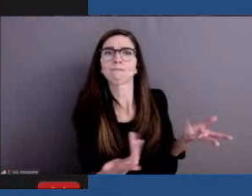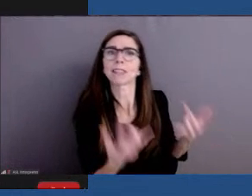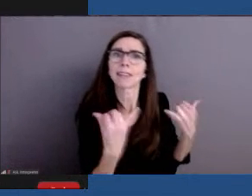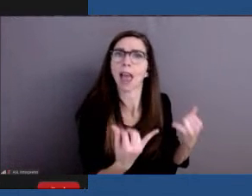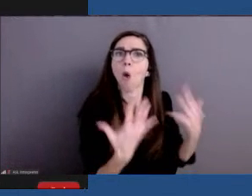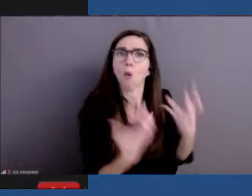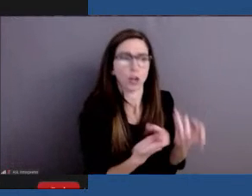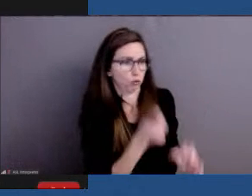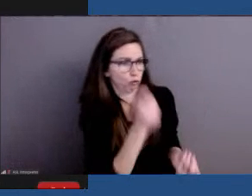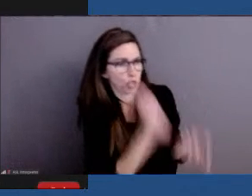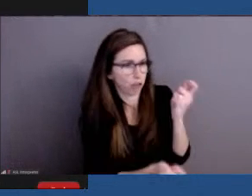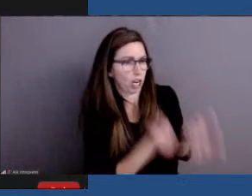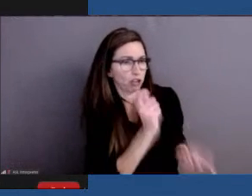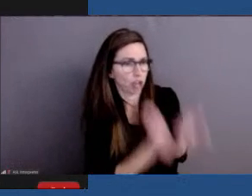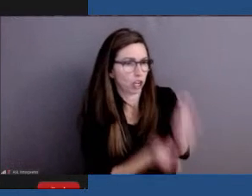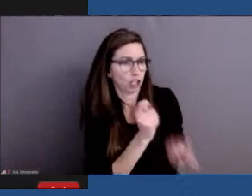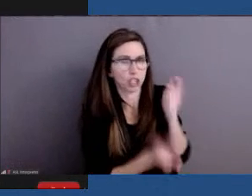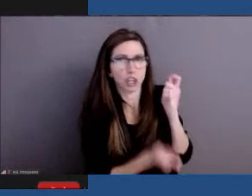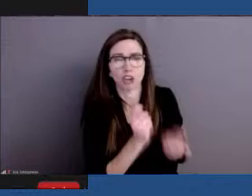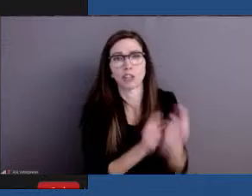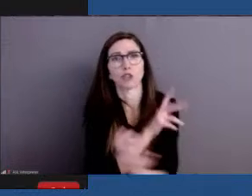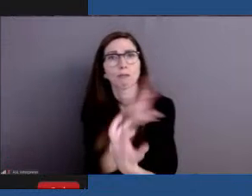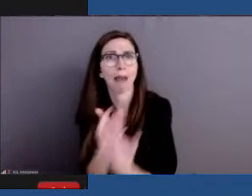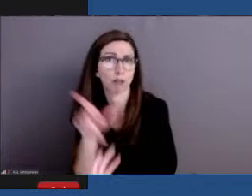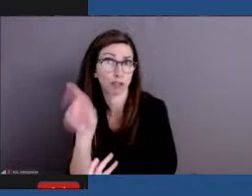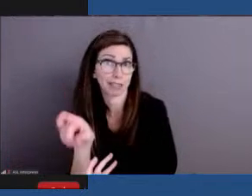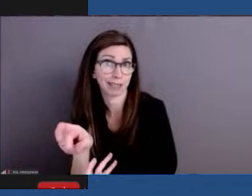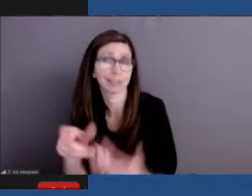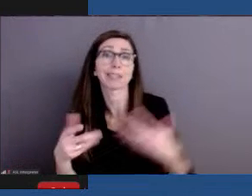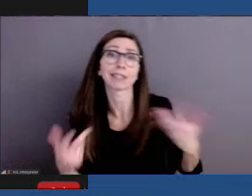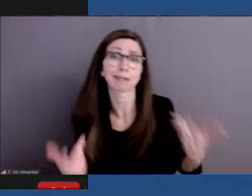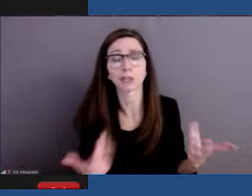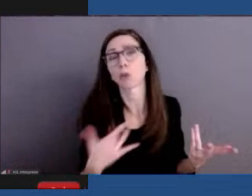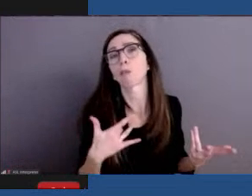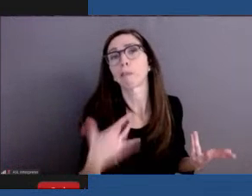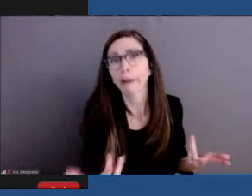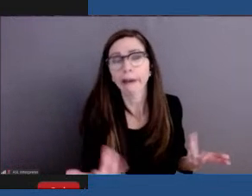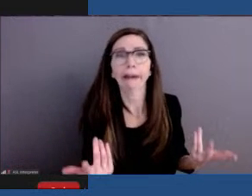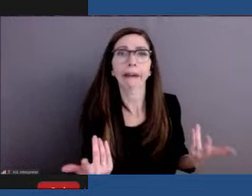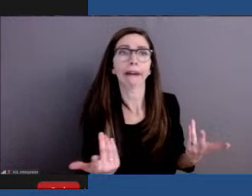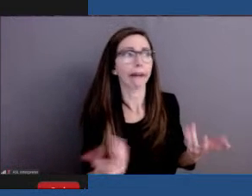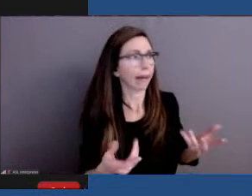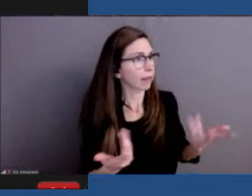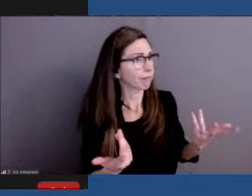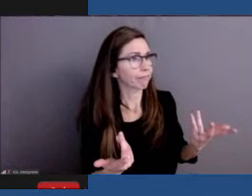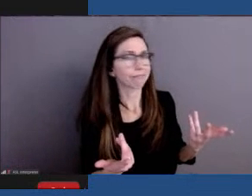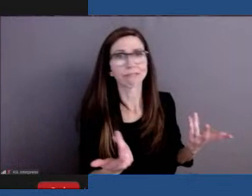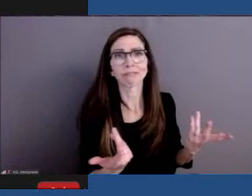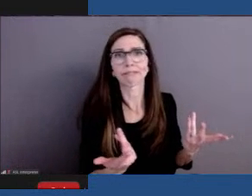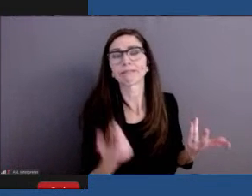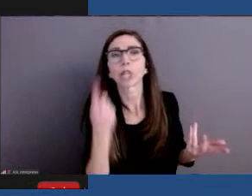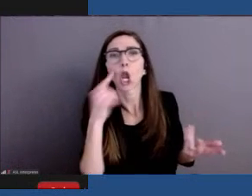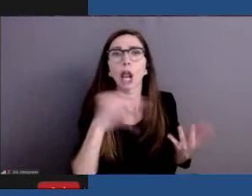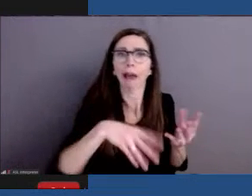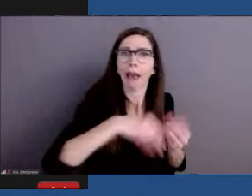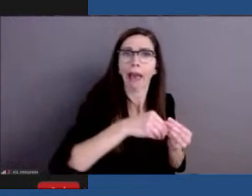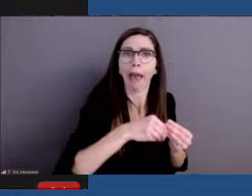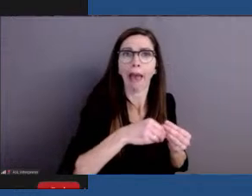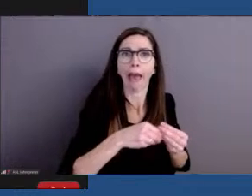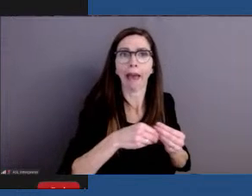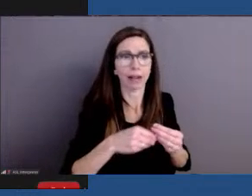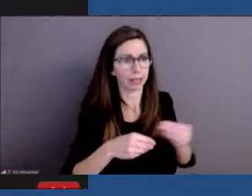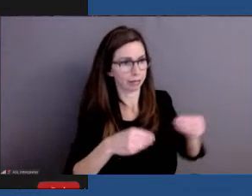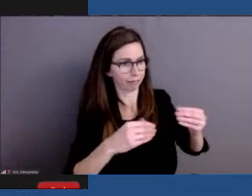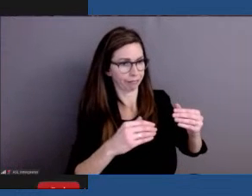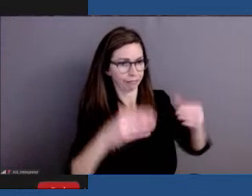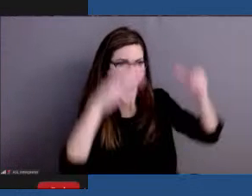user group. And typically it was people with mobility disabilities. So it was like adding a ramp onto the back of a building. The